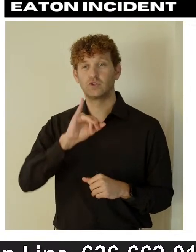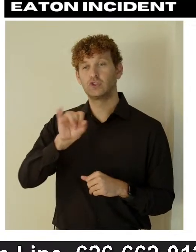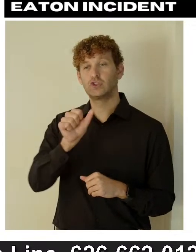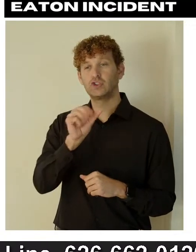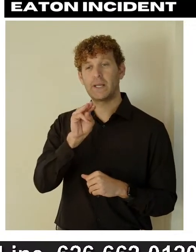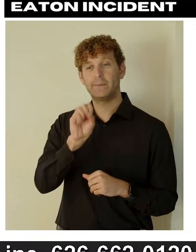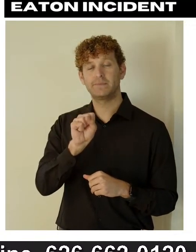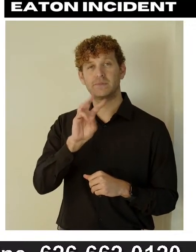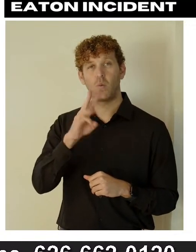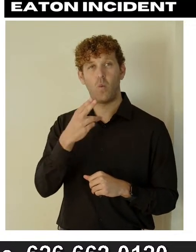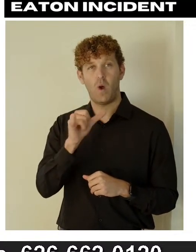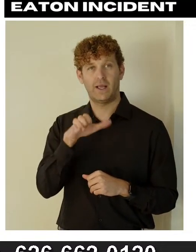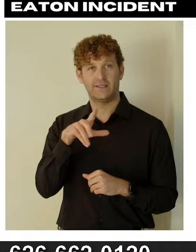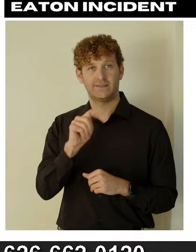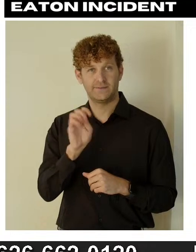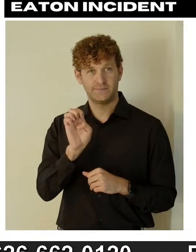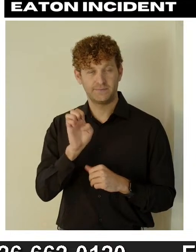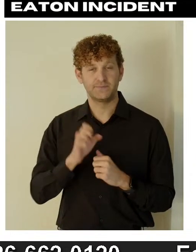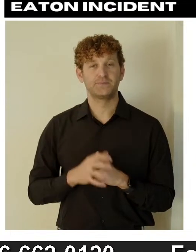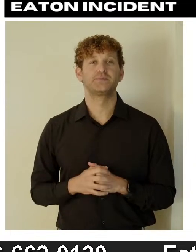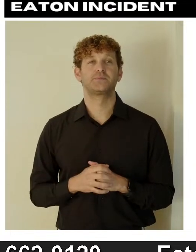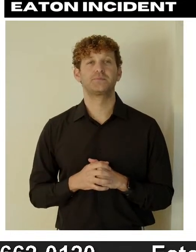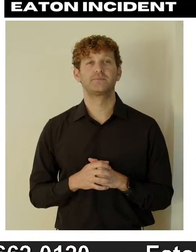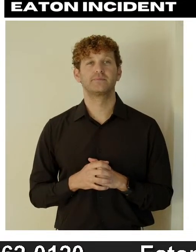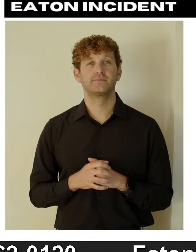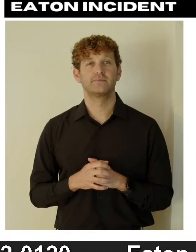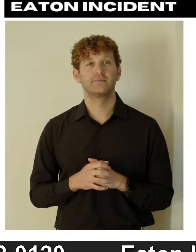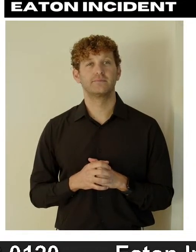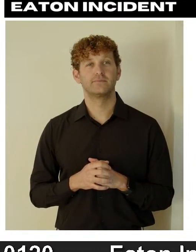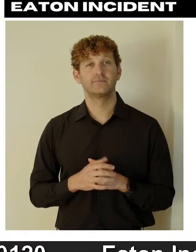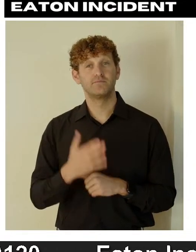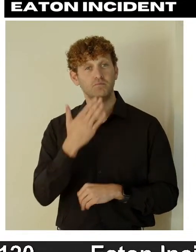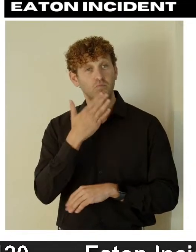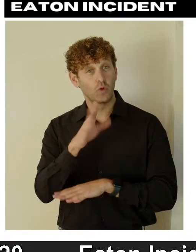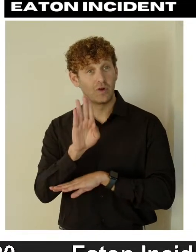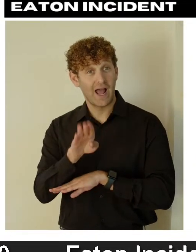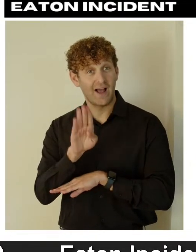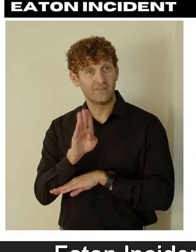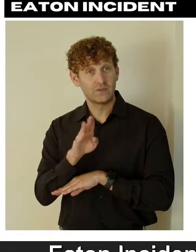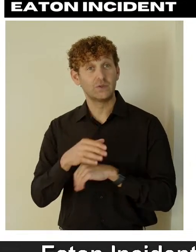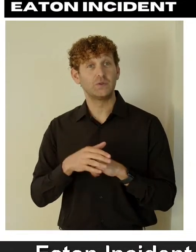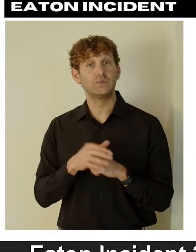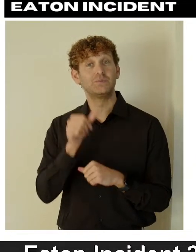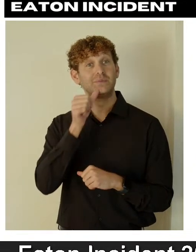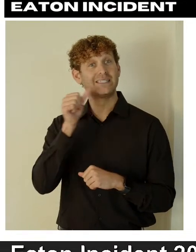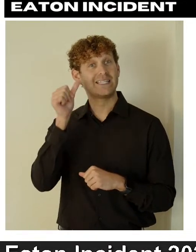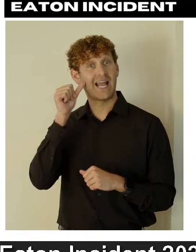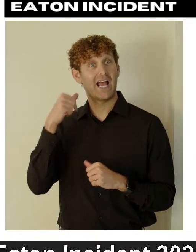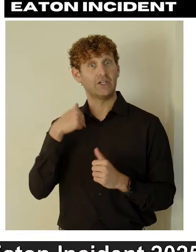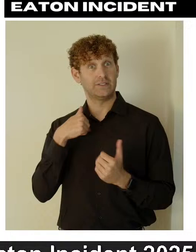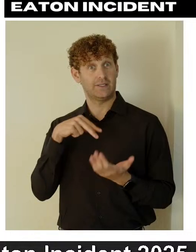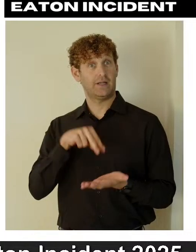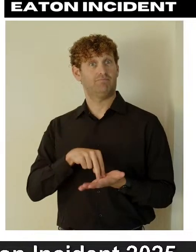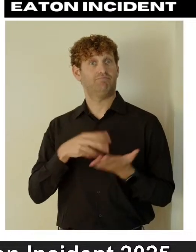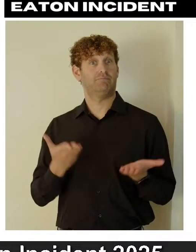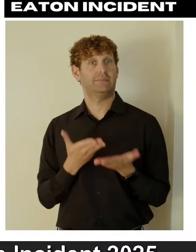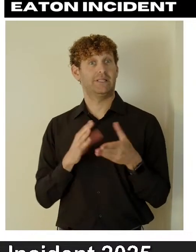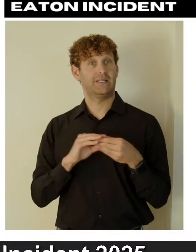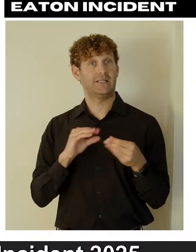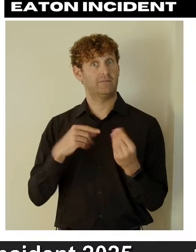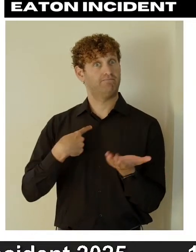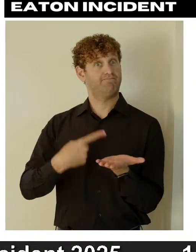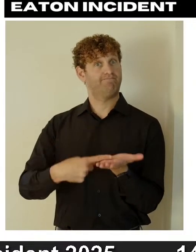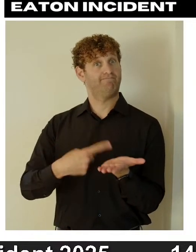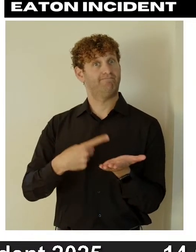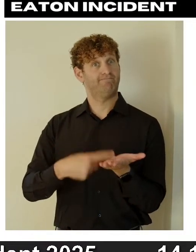Good afternoon, everyone. James White, incident meteorologist. So I stood up here yesterday. I was talking about those red flag warnings, that potential for critical fire